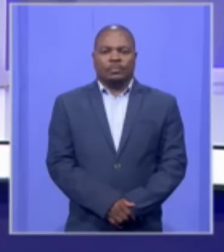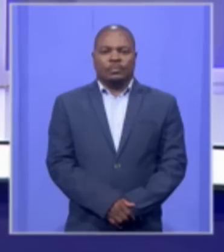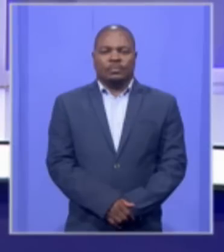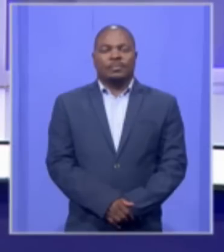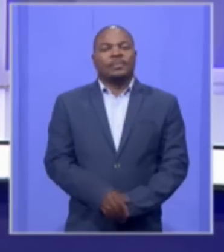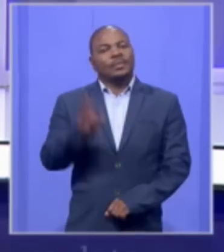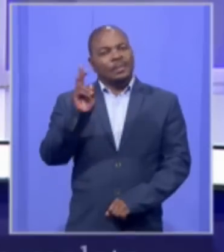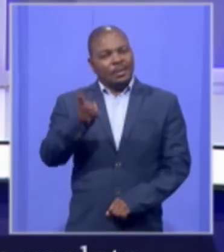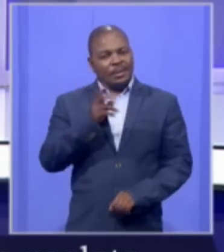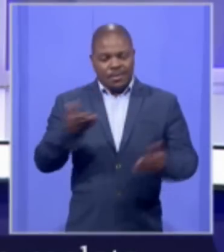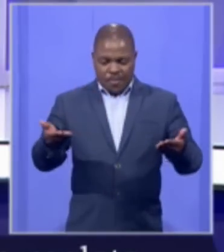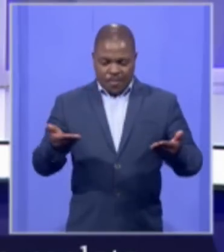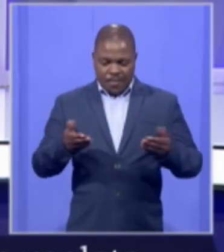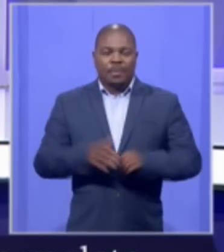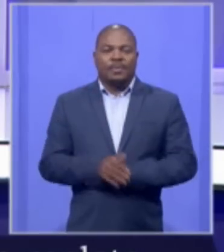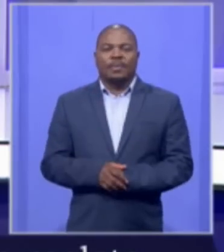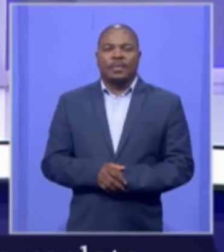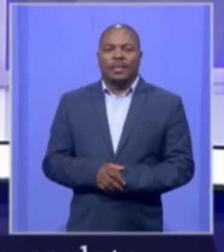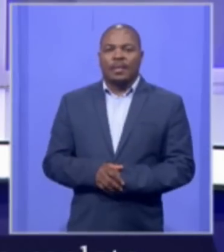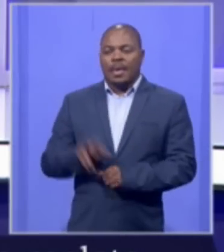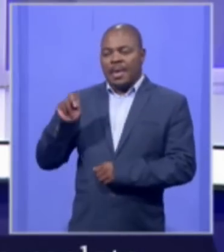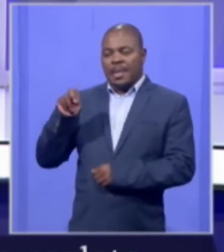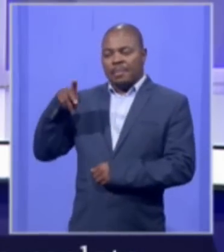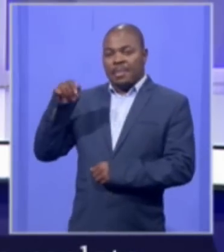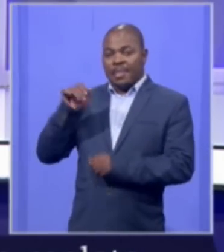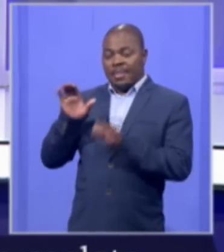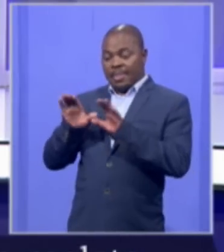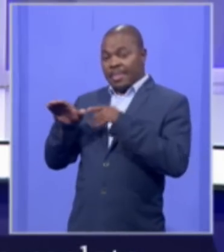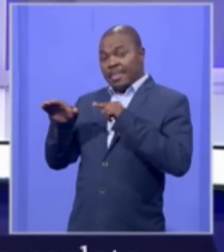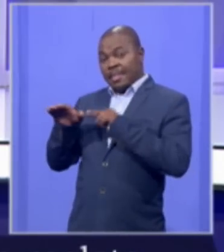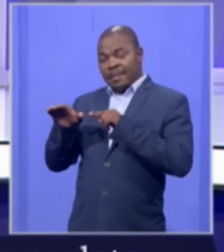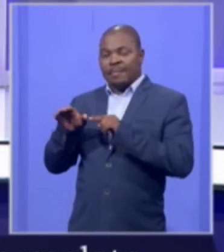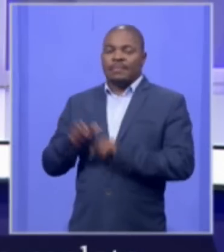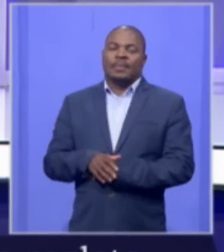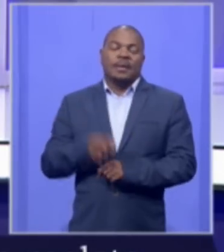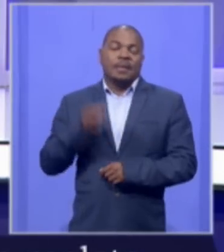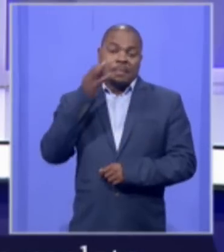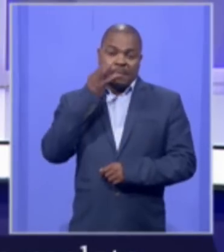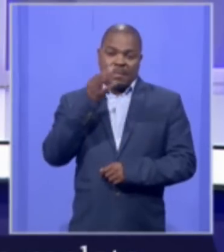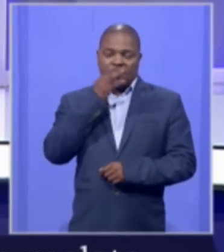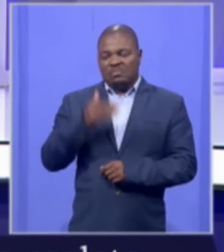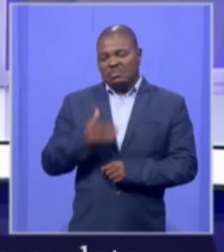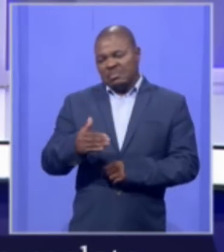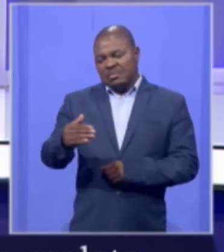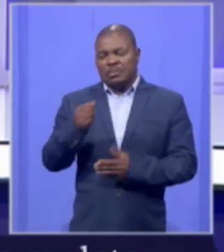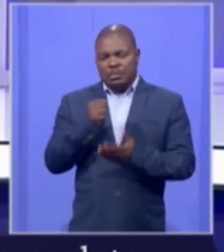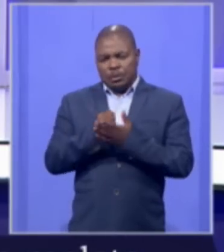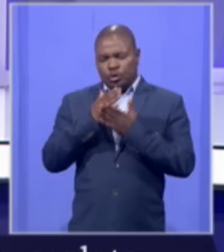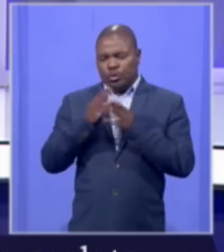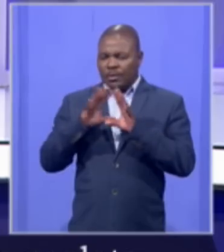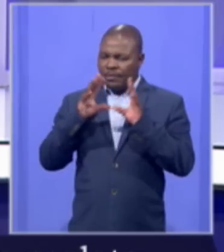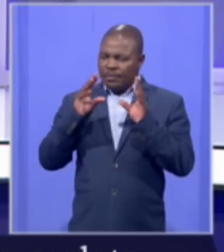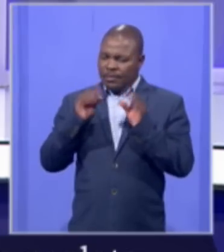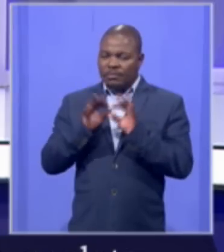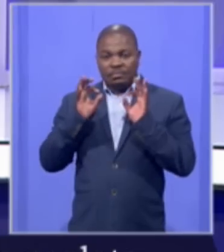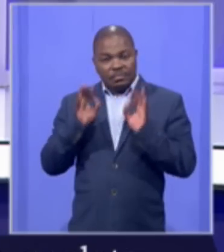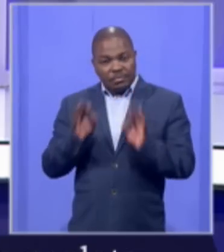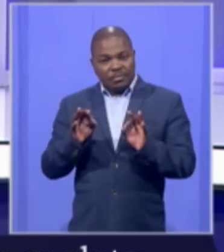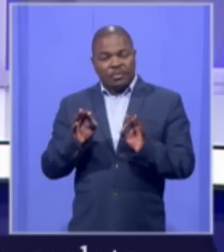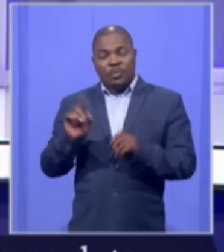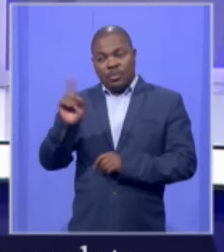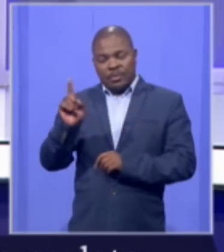Peshun re sa le amogela lekala la botšhotšhiši ba setšhaba NPA le re le tla latela dikgato ka moka tša maleba go netefatša